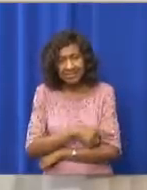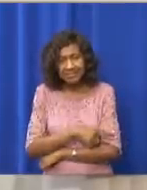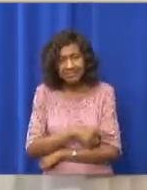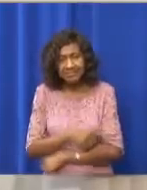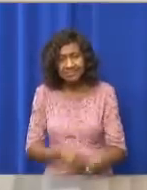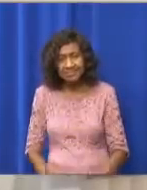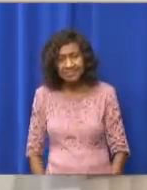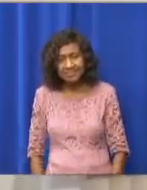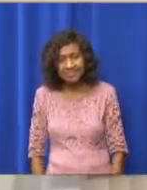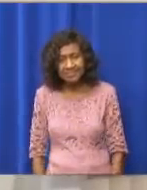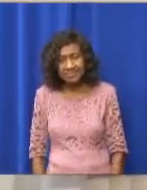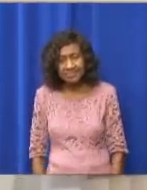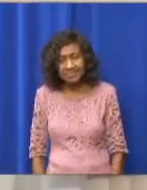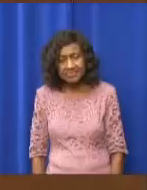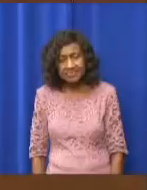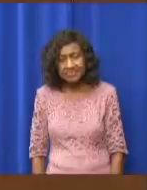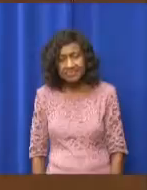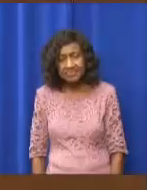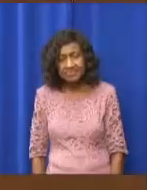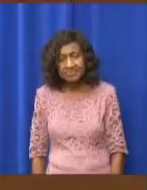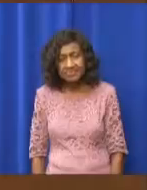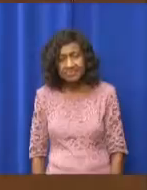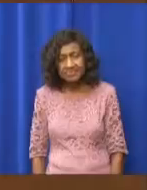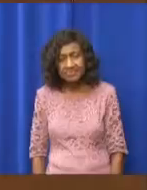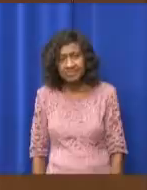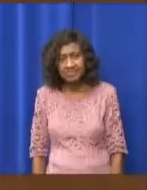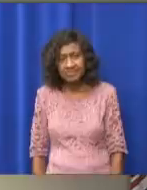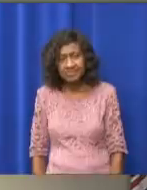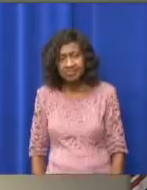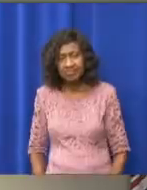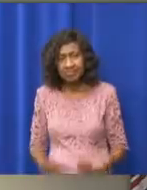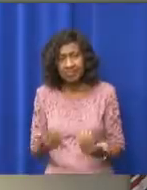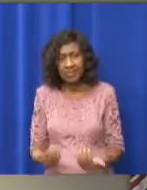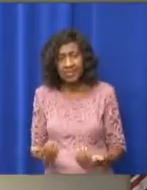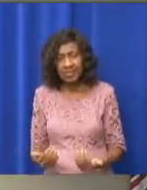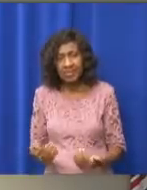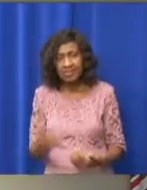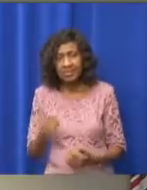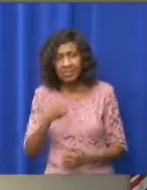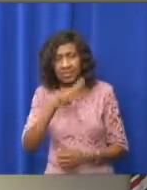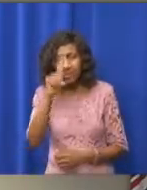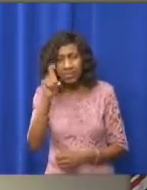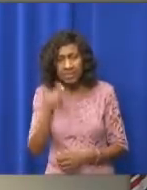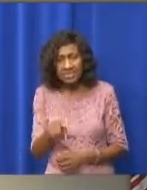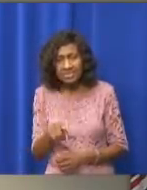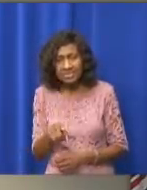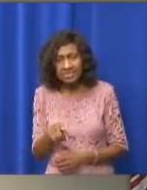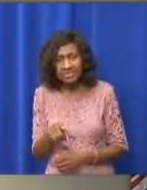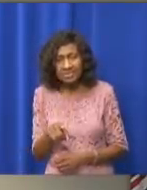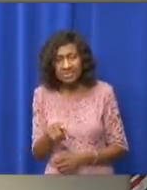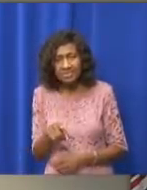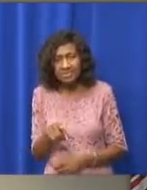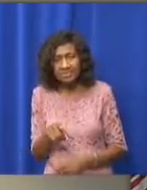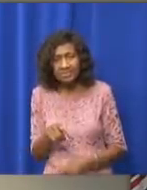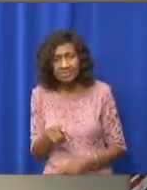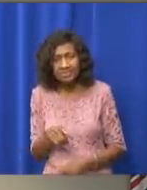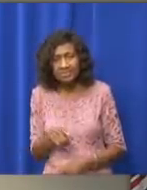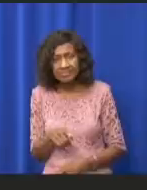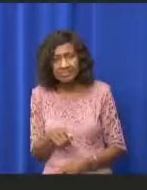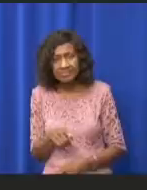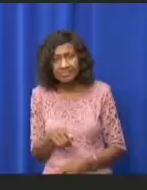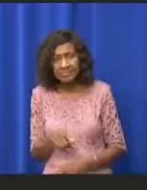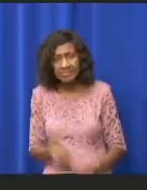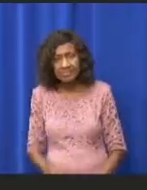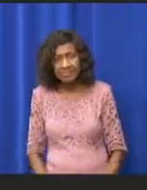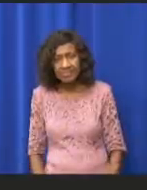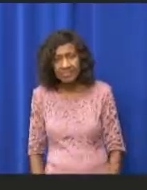Okay, great. Thank you very much. That's all my questions for now. Okay, we go next to Nikki Watson from CNS. Hi,